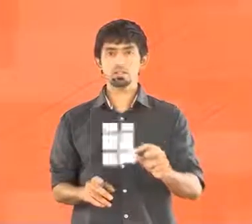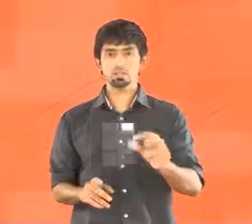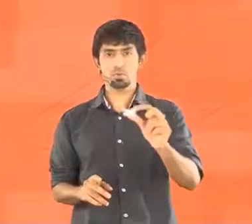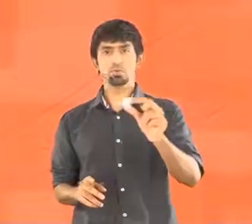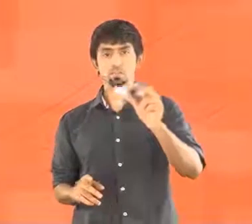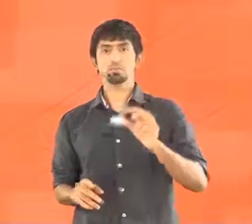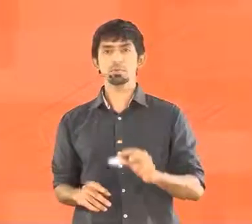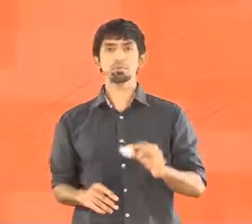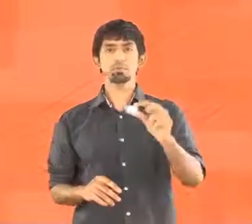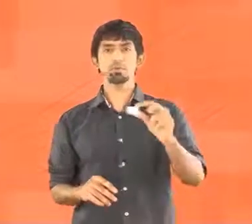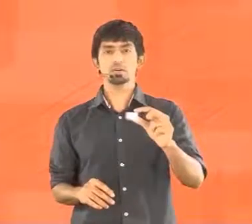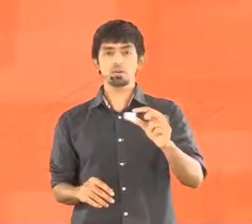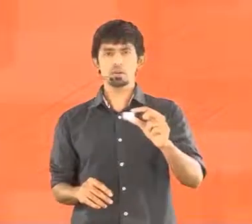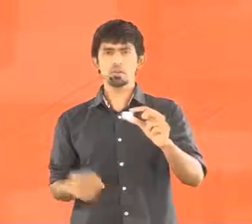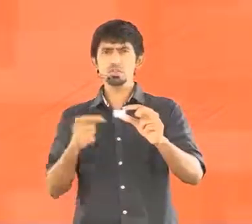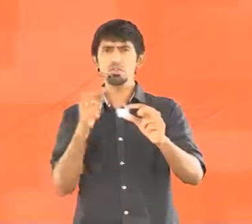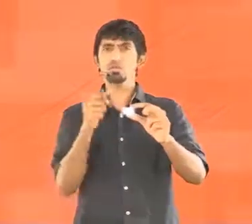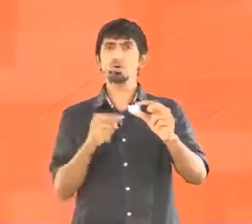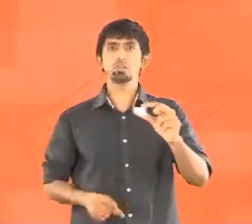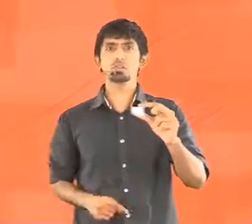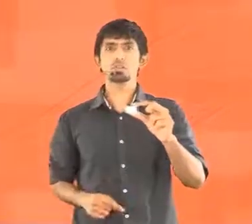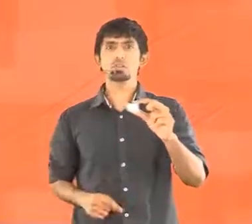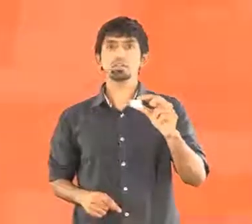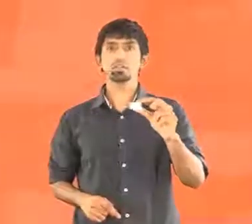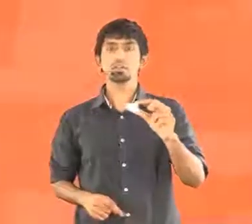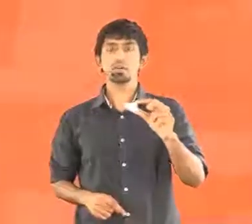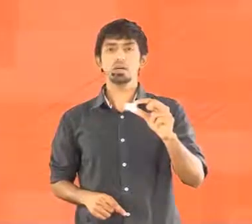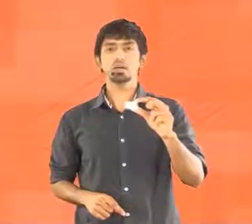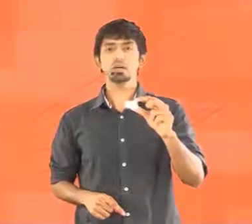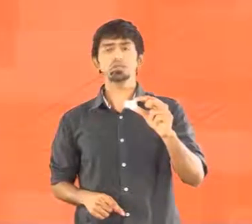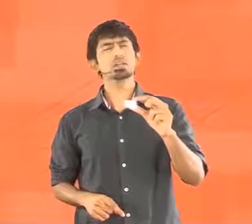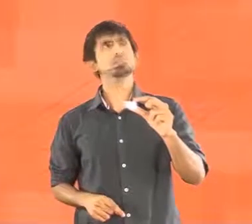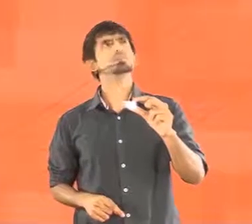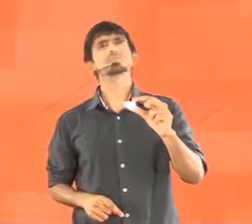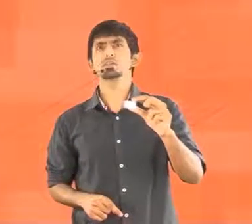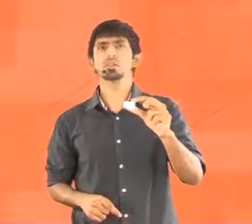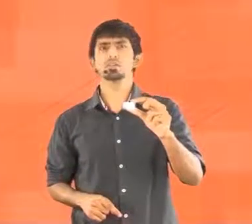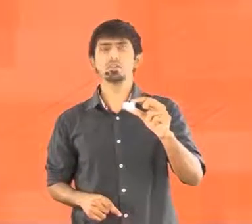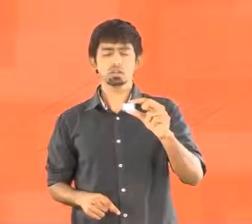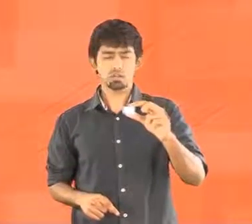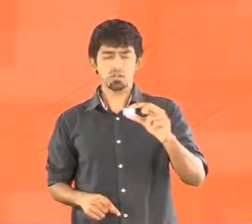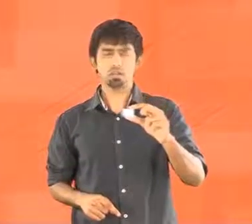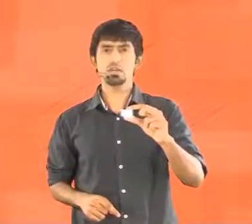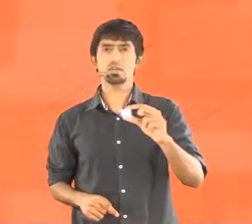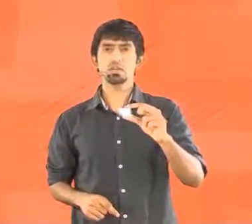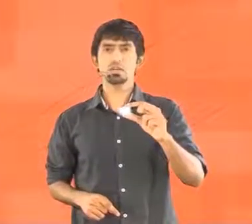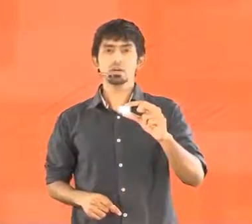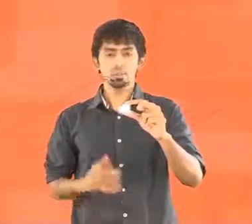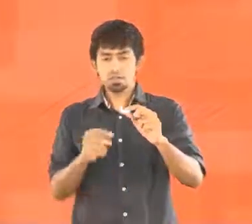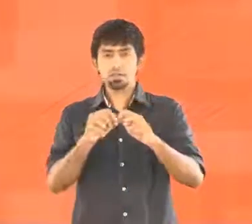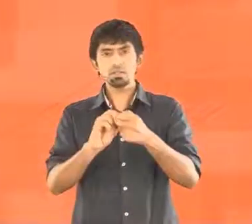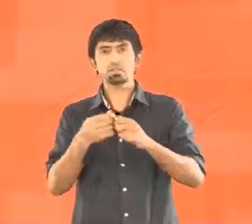getting? Smaller and smaller pieces of paper. Do you think this will go on forever? And it sent me off on a trail of thought. I was like, okay,